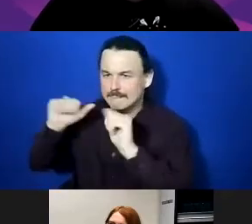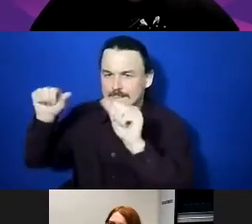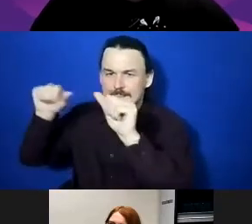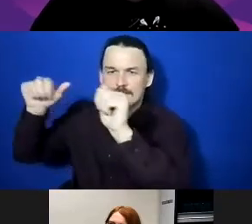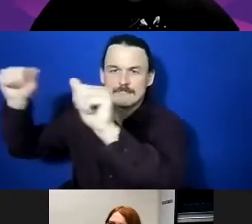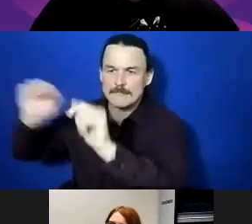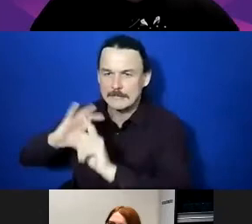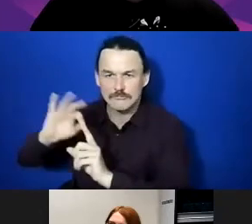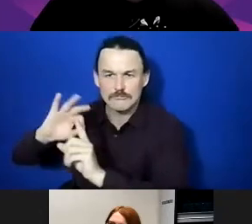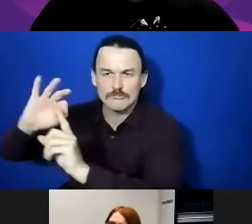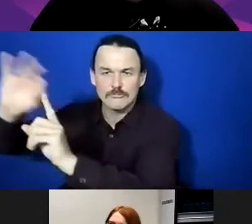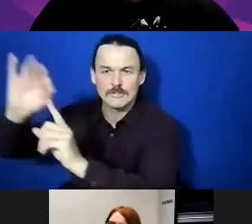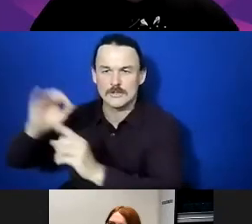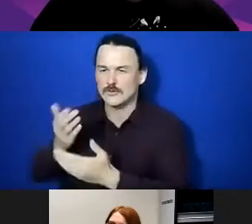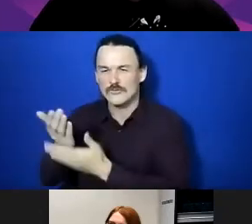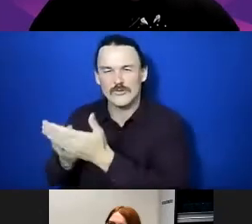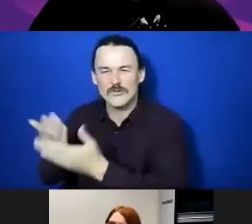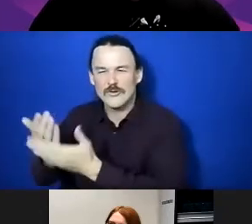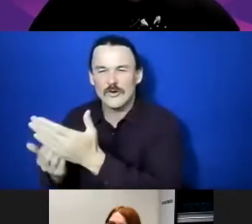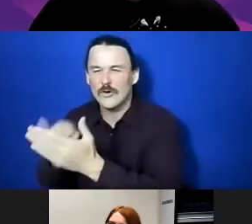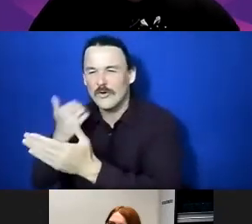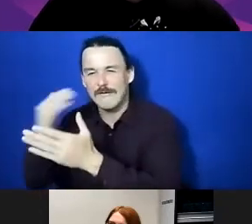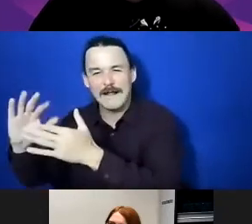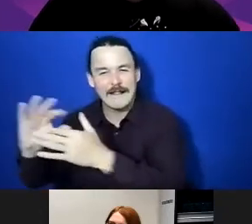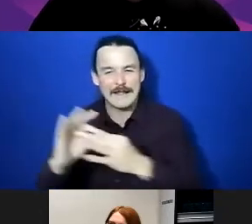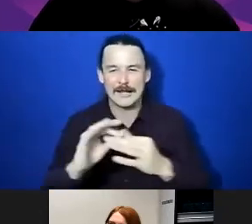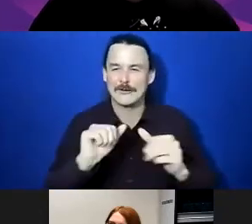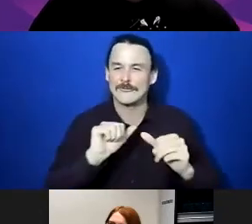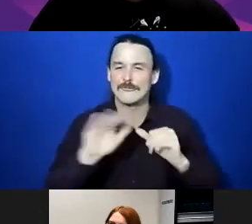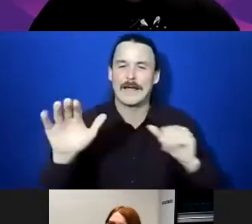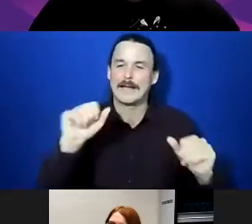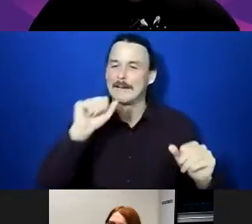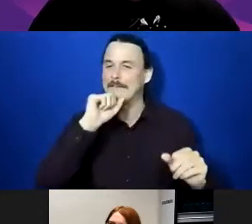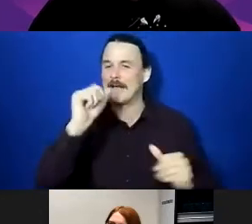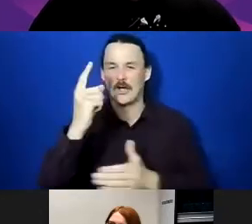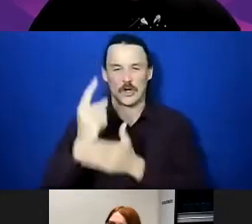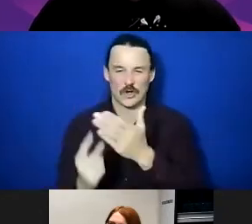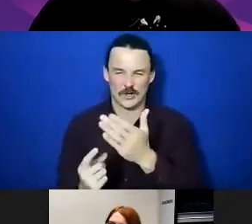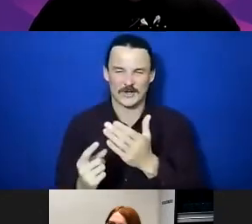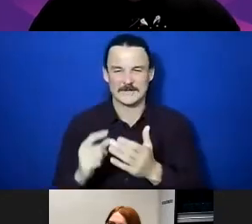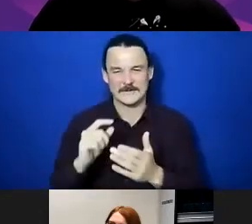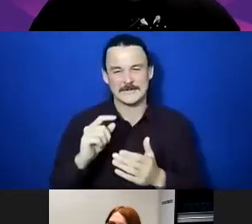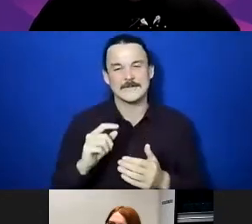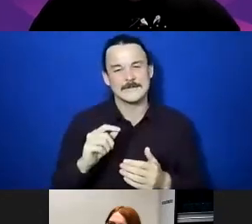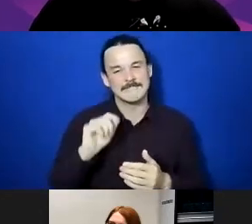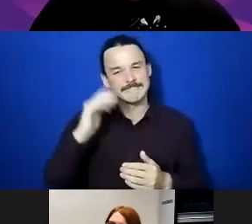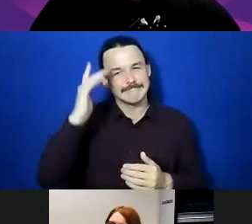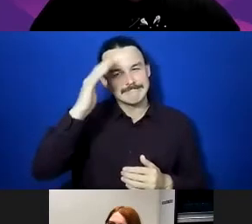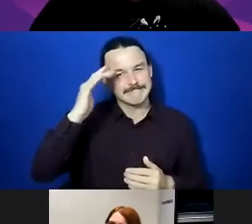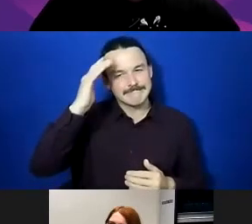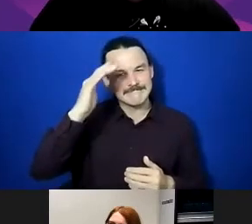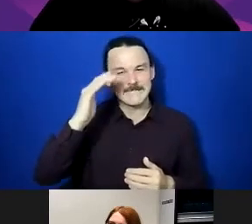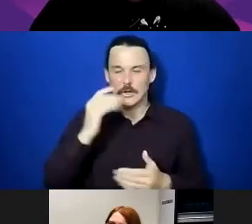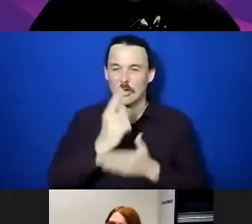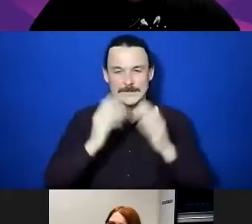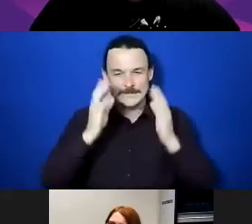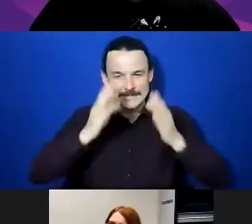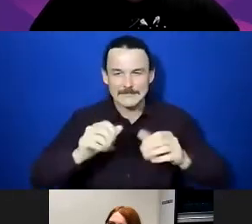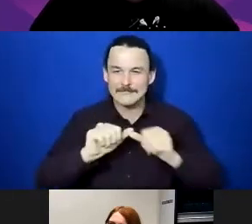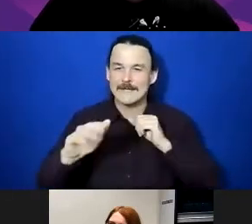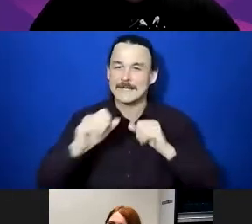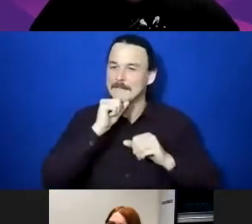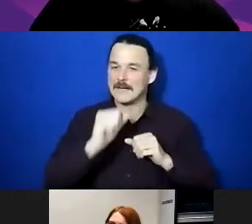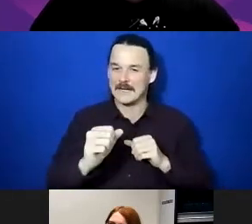man theory methodology. Popular in the 19th century, this approach suggests that the past can be